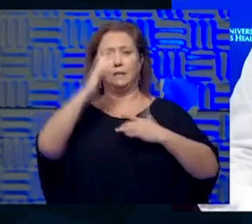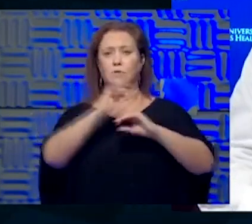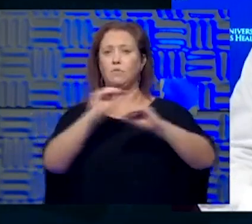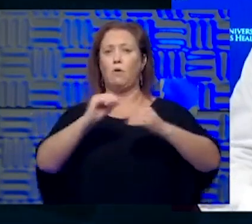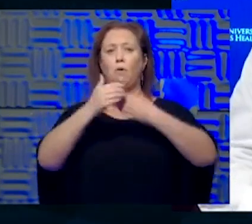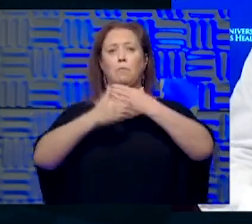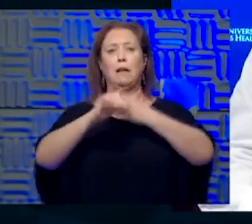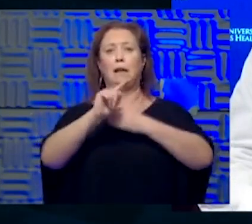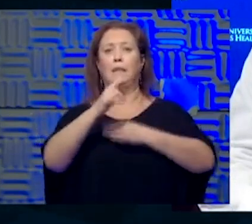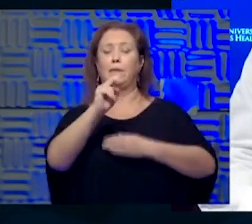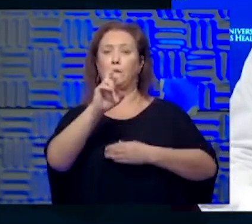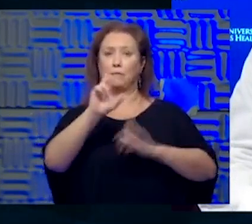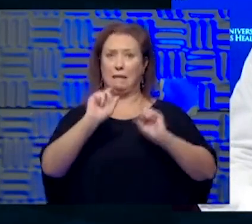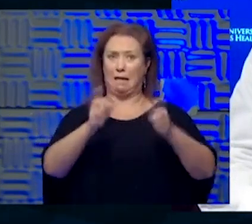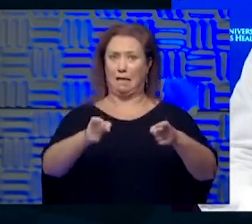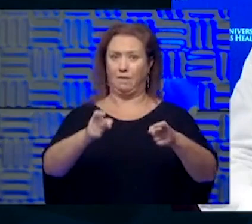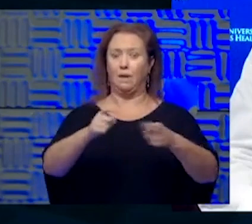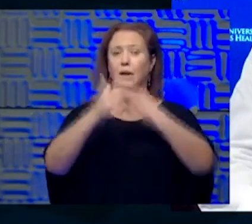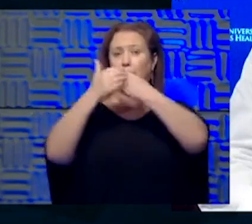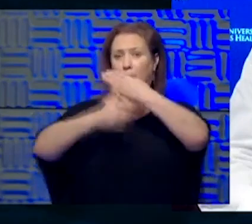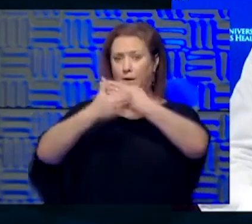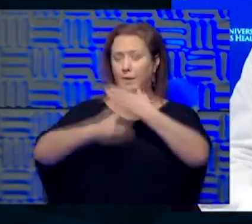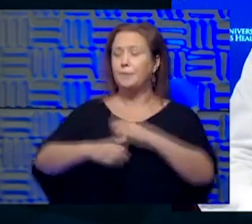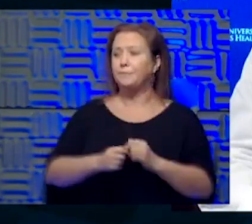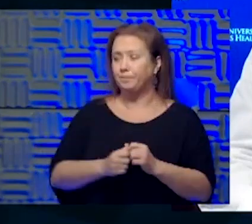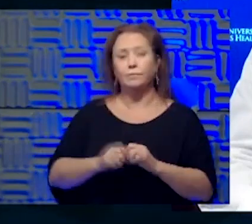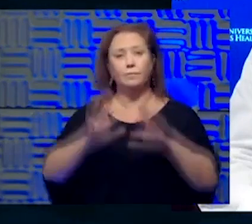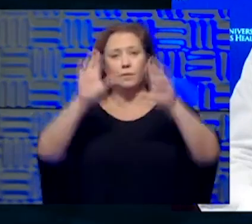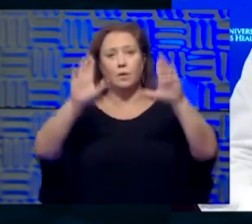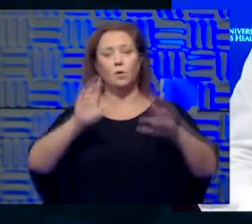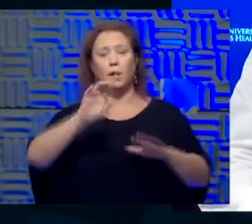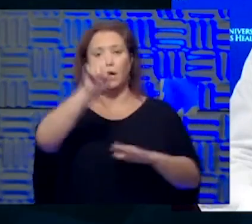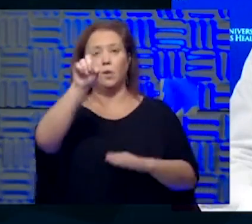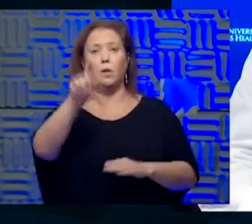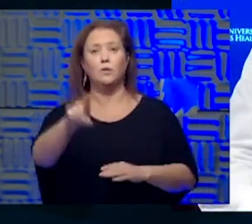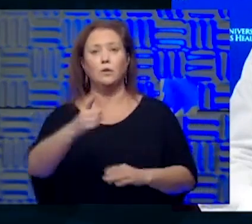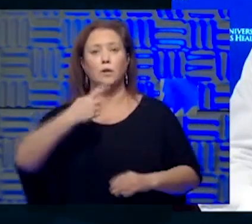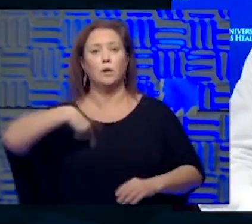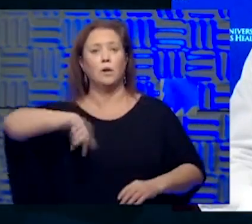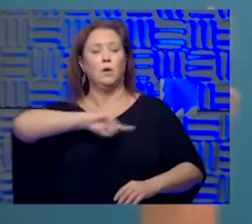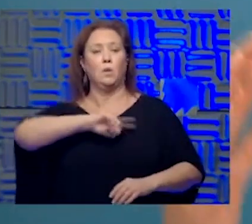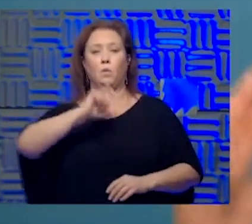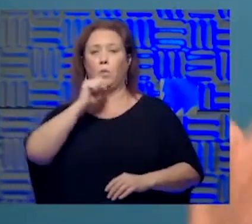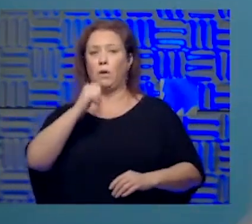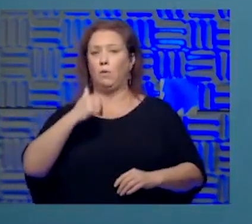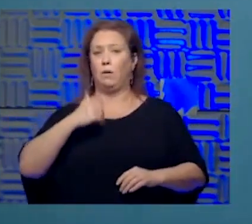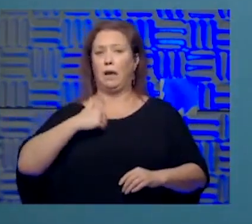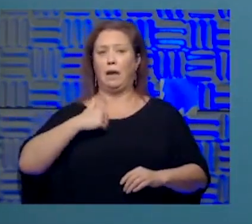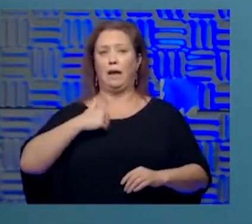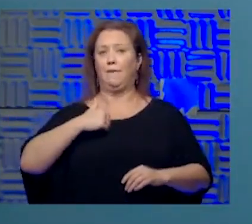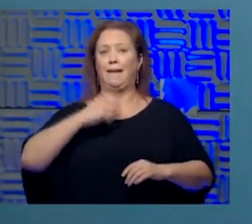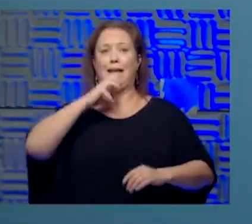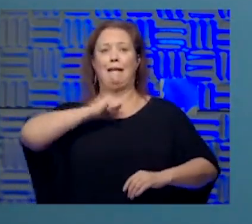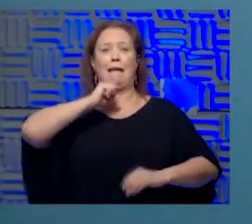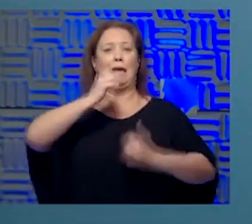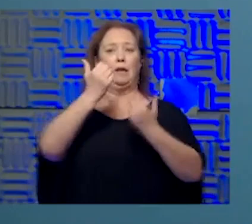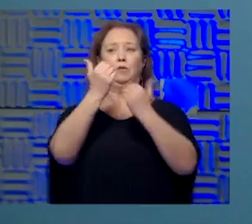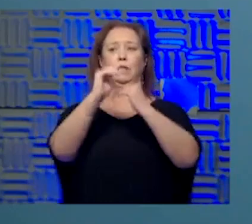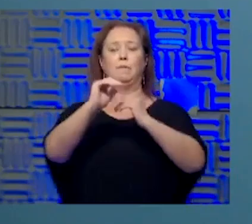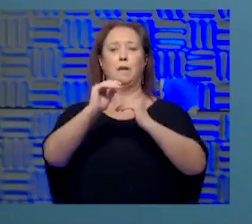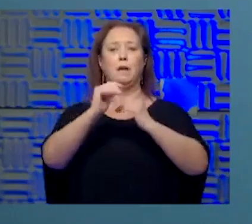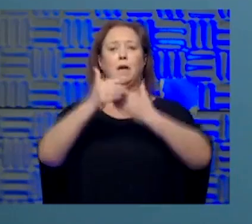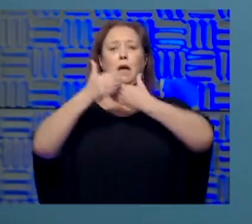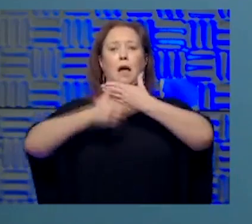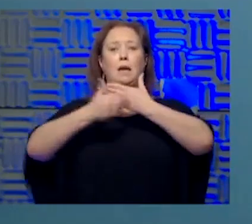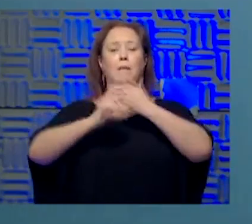Chelsea, what do you think? Yeah, that's a great question. So we don't have an upper age limit on blood